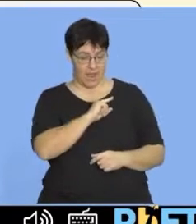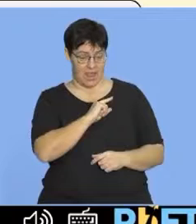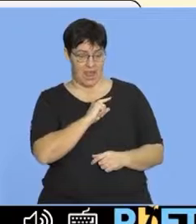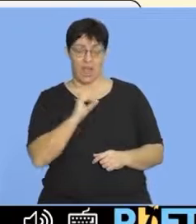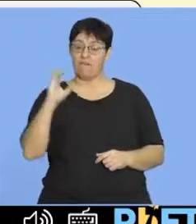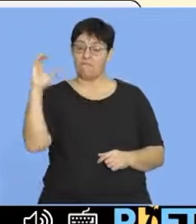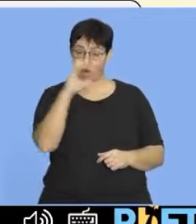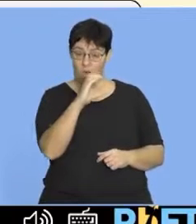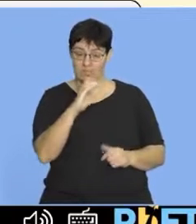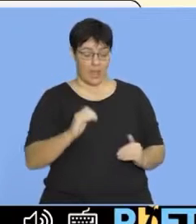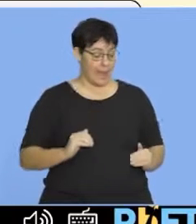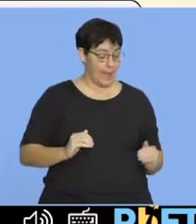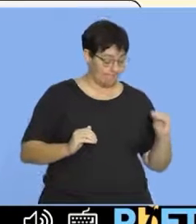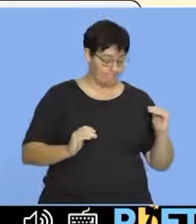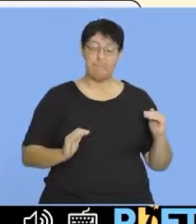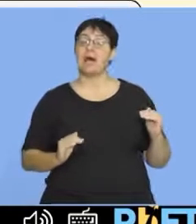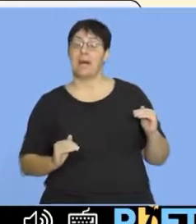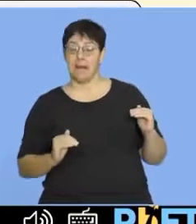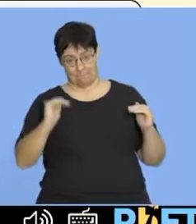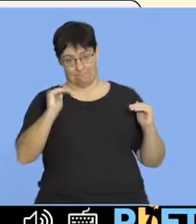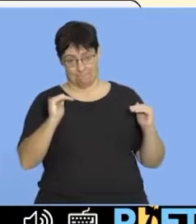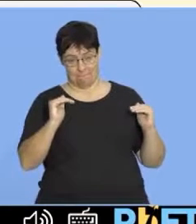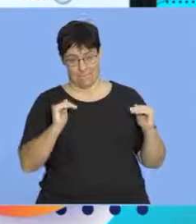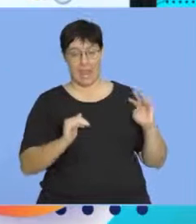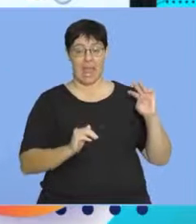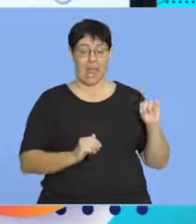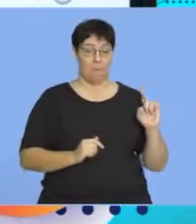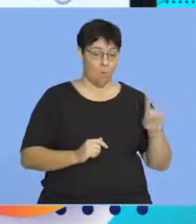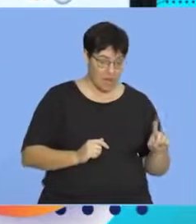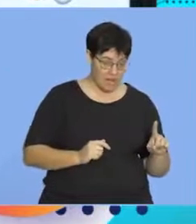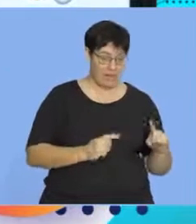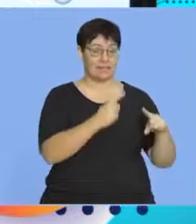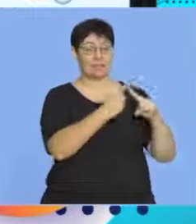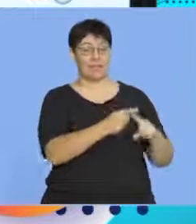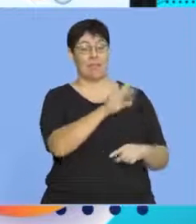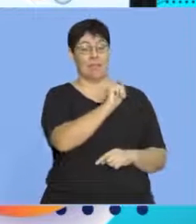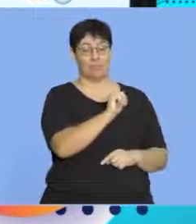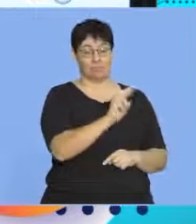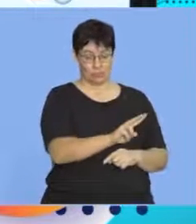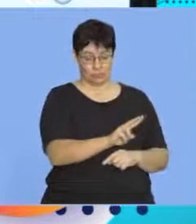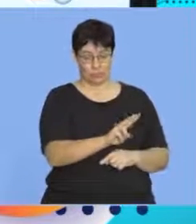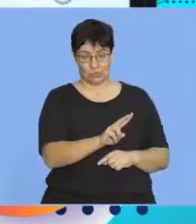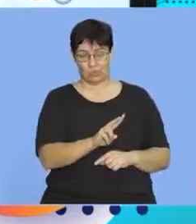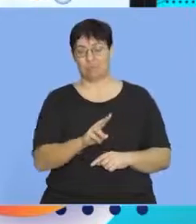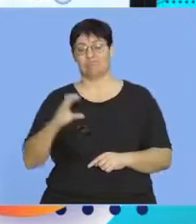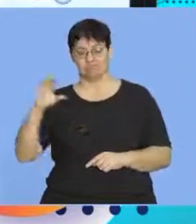is directly proportional to mass 1 times mass